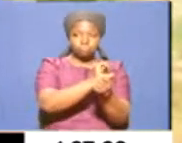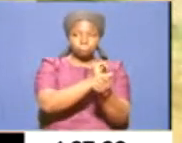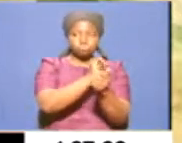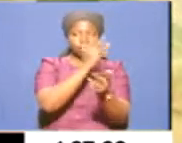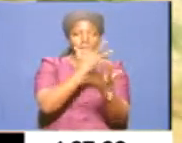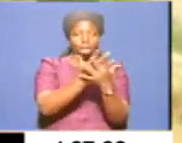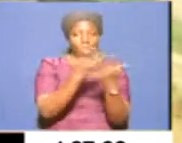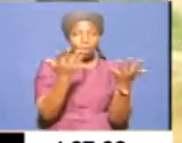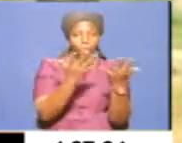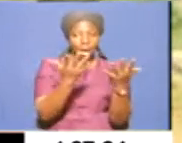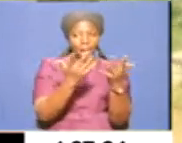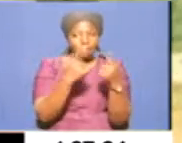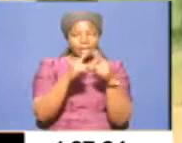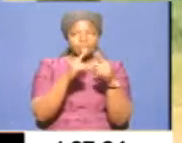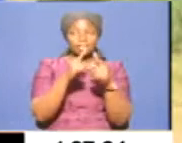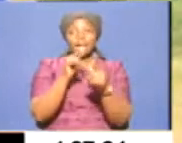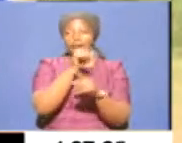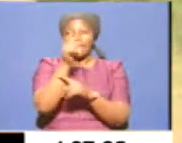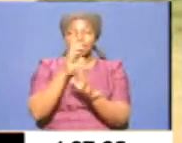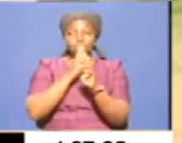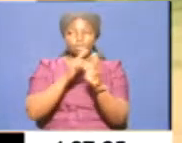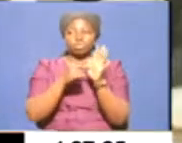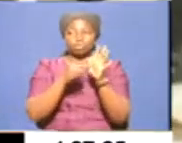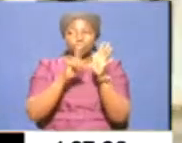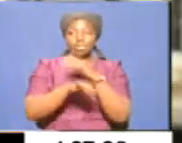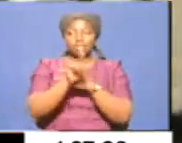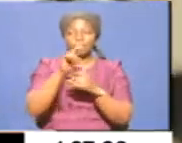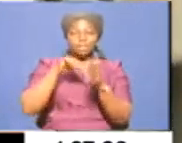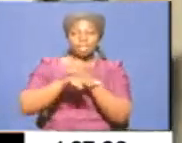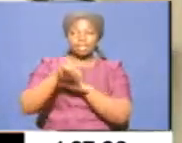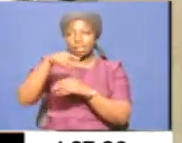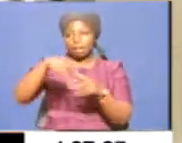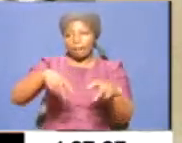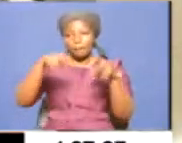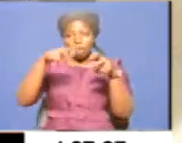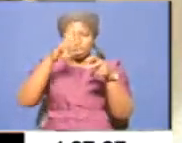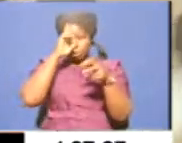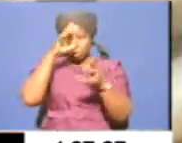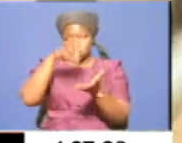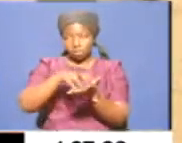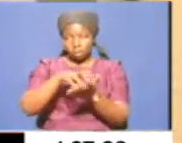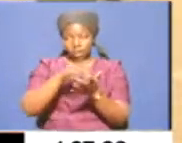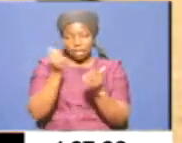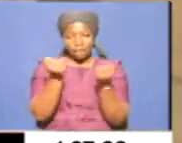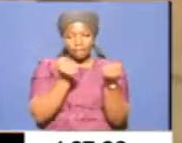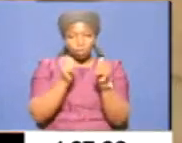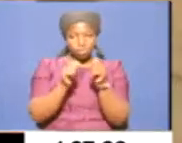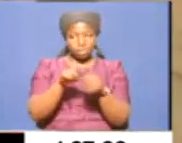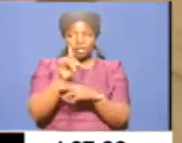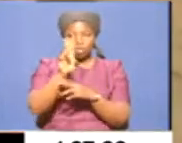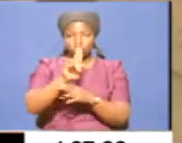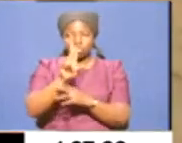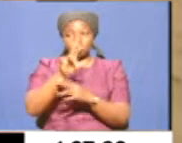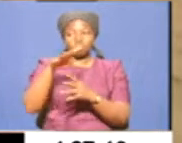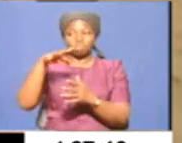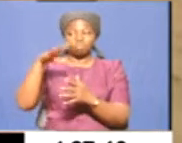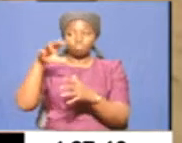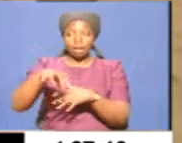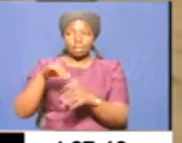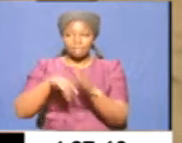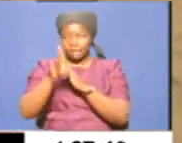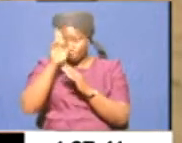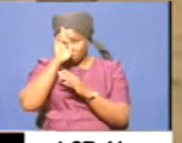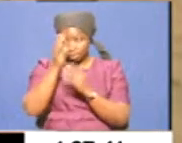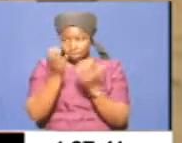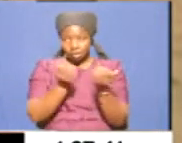Police Station. The vehicle he was driving is parked at the Chaani Police Station. According to the Directorate of Criminal Investigations, Rotich